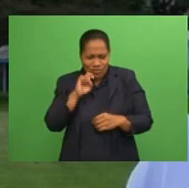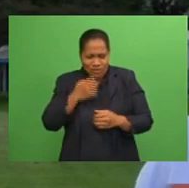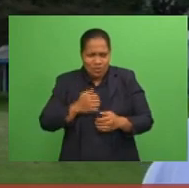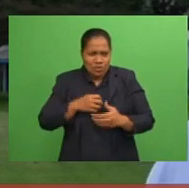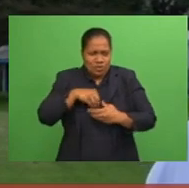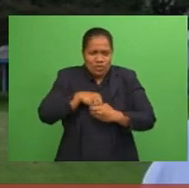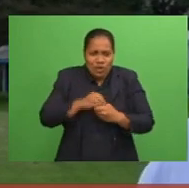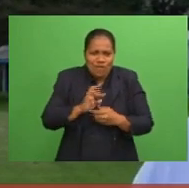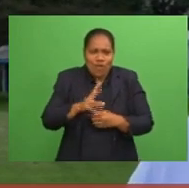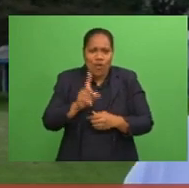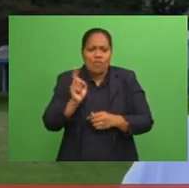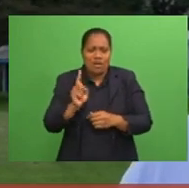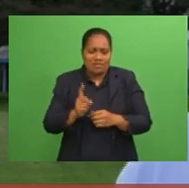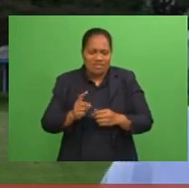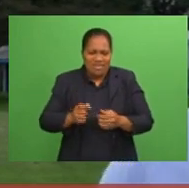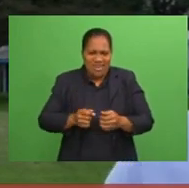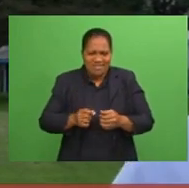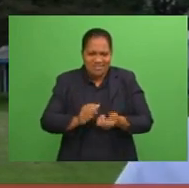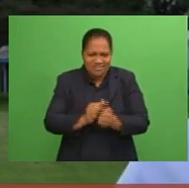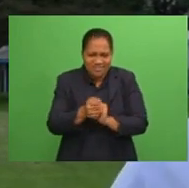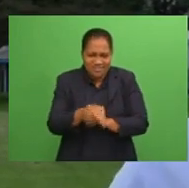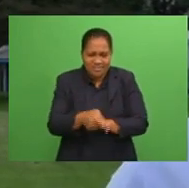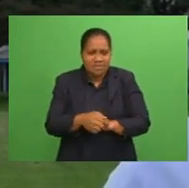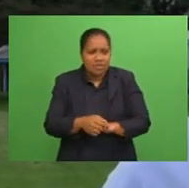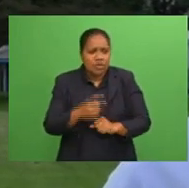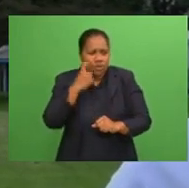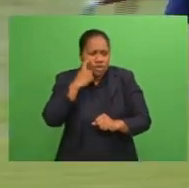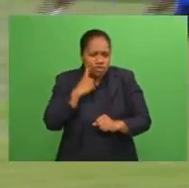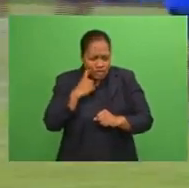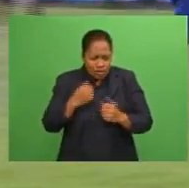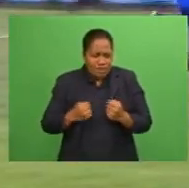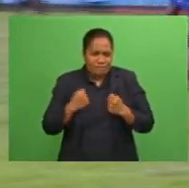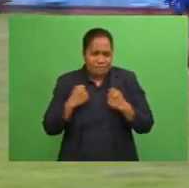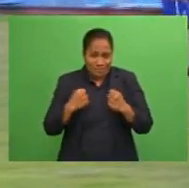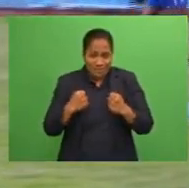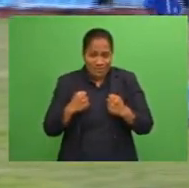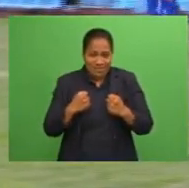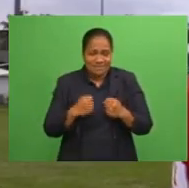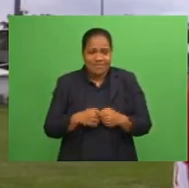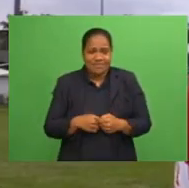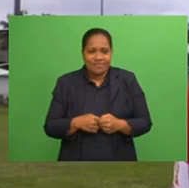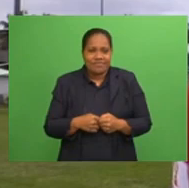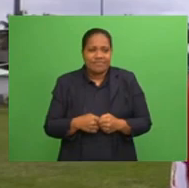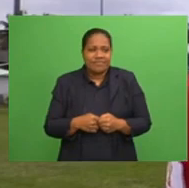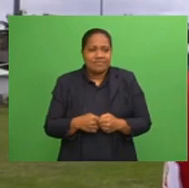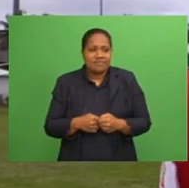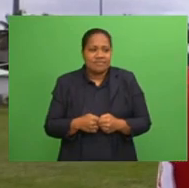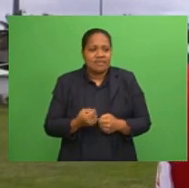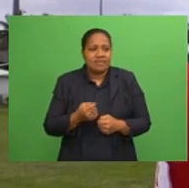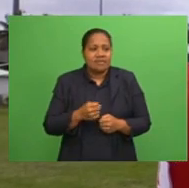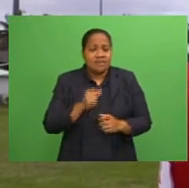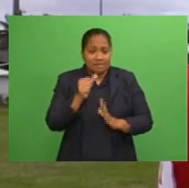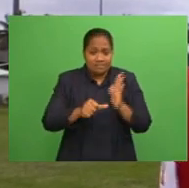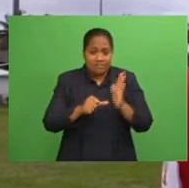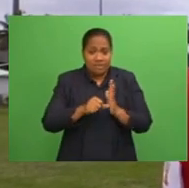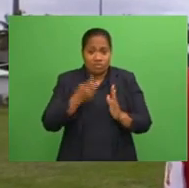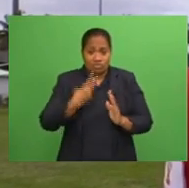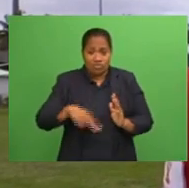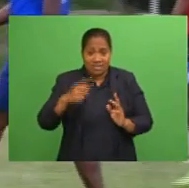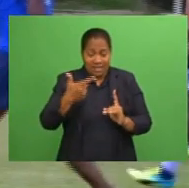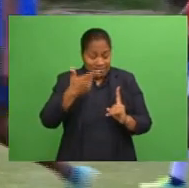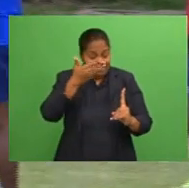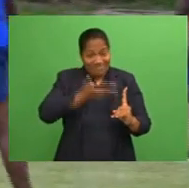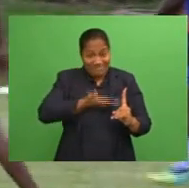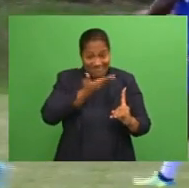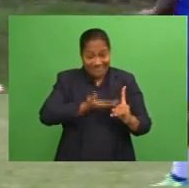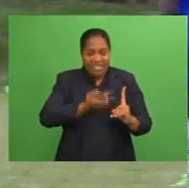And the players are basically unfit, so we're trying to get fit. And Mba's been training for a while now. 27-year-old Suva rep Manase Levadi